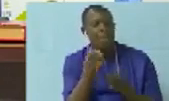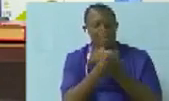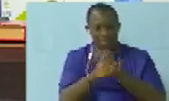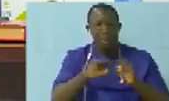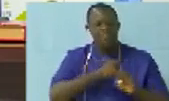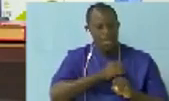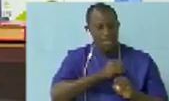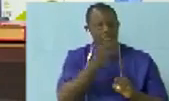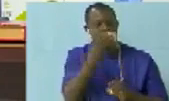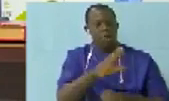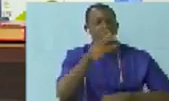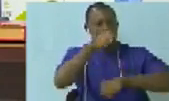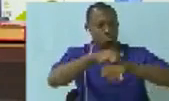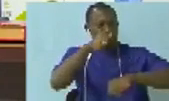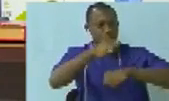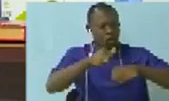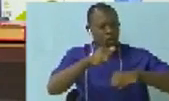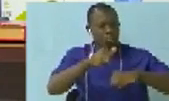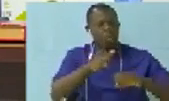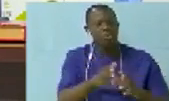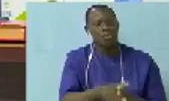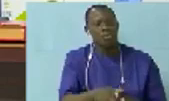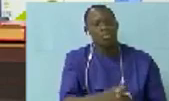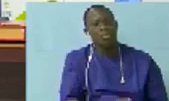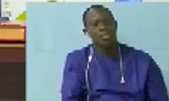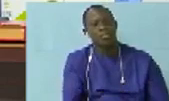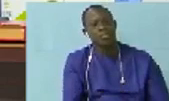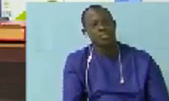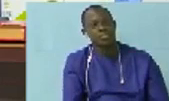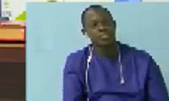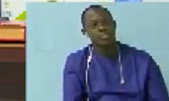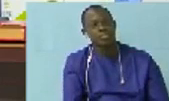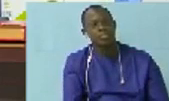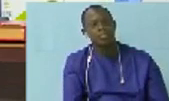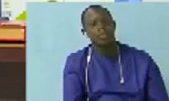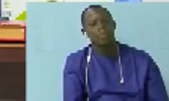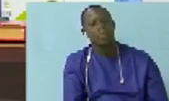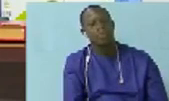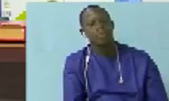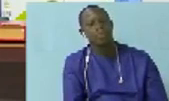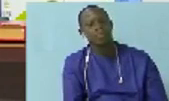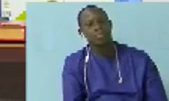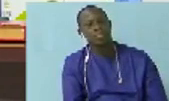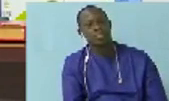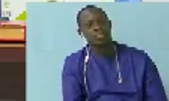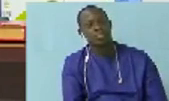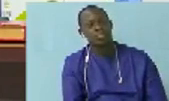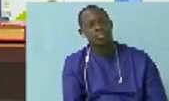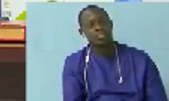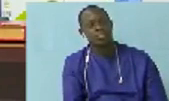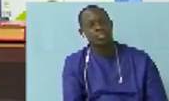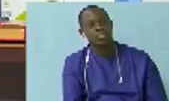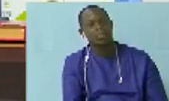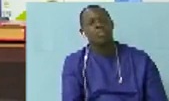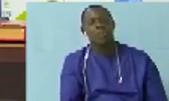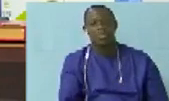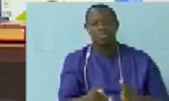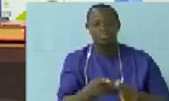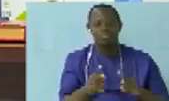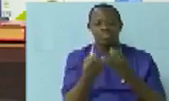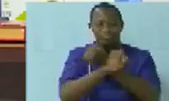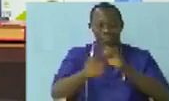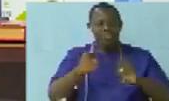kan fan tankandi pour kanam tajireya. To, save myself from, to even save my life.